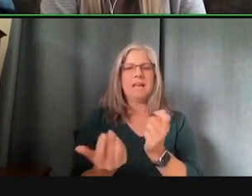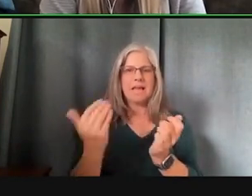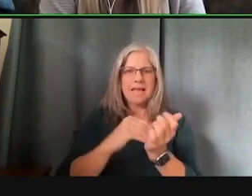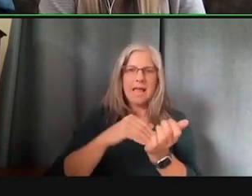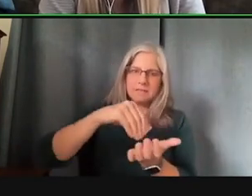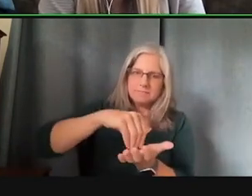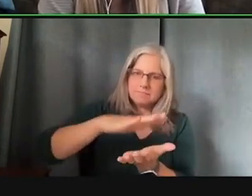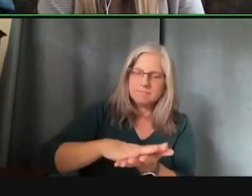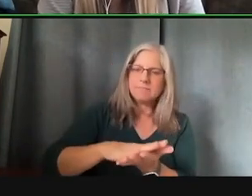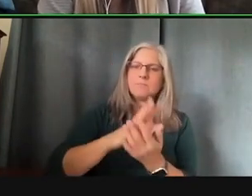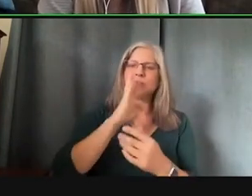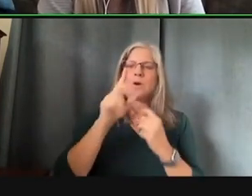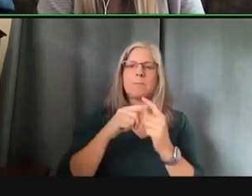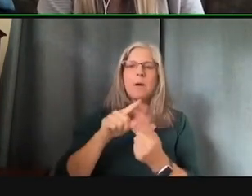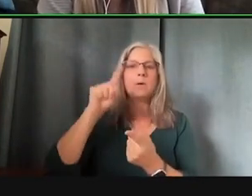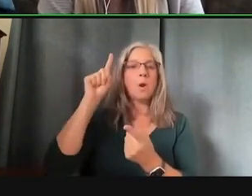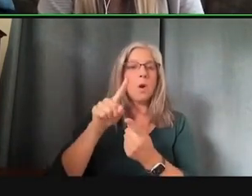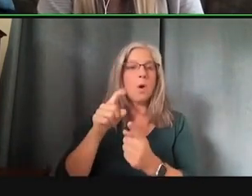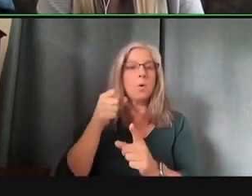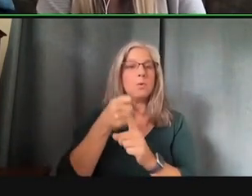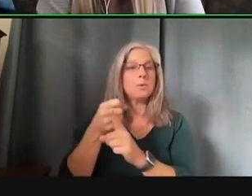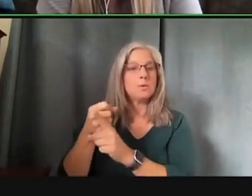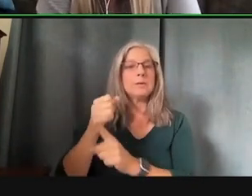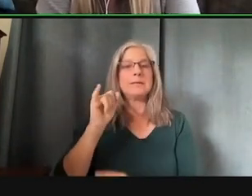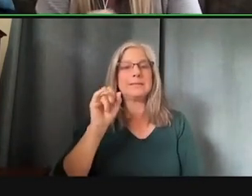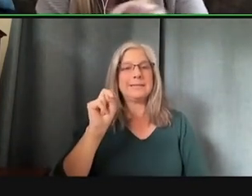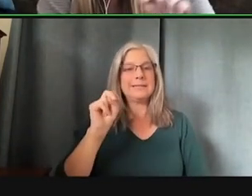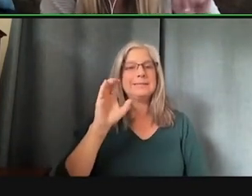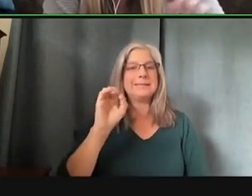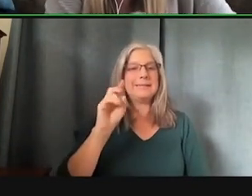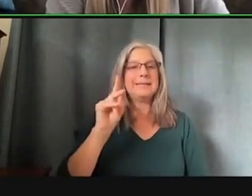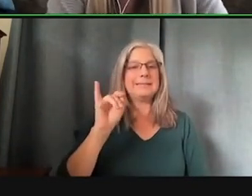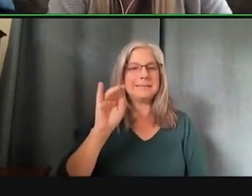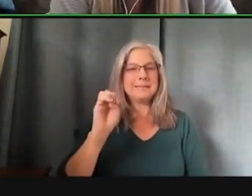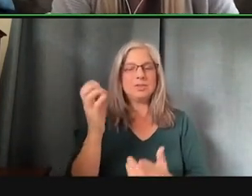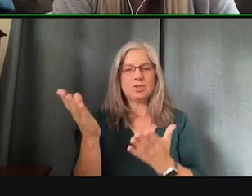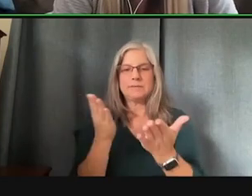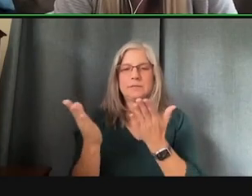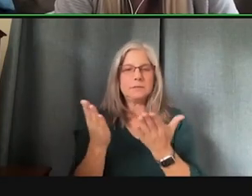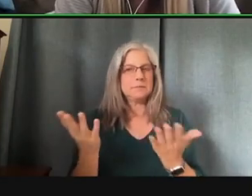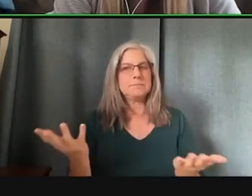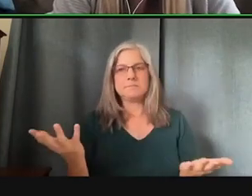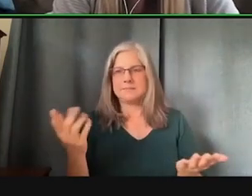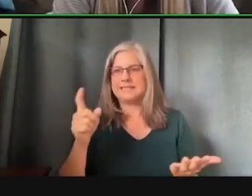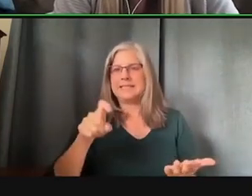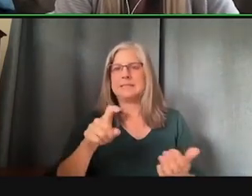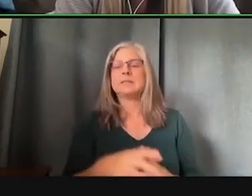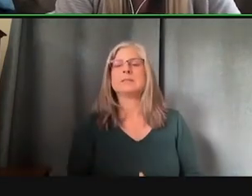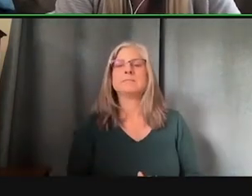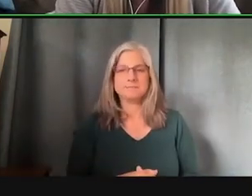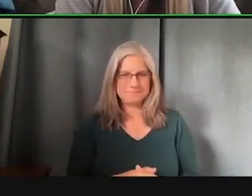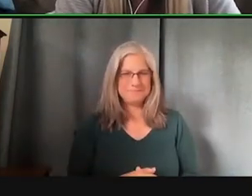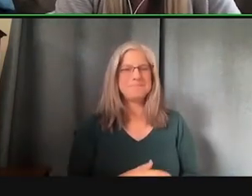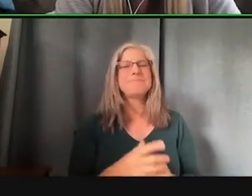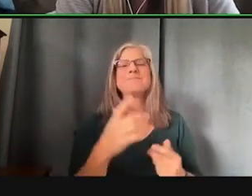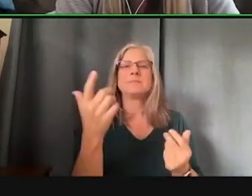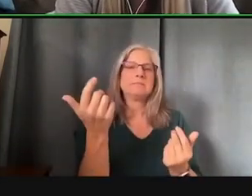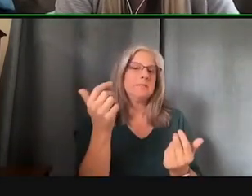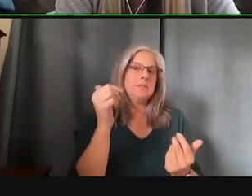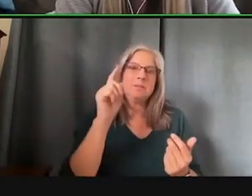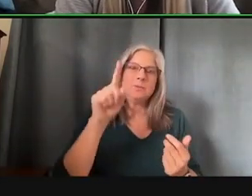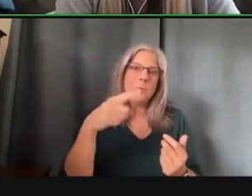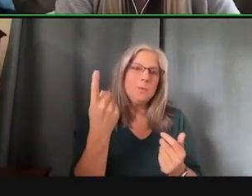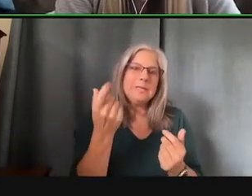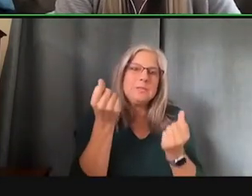about low incidence services and equipment needs. And there's only so many characters that you can write in some of